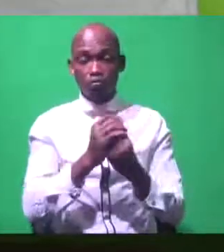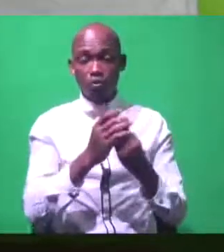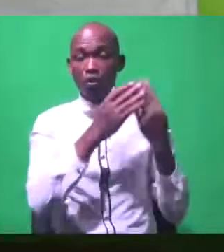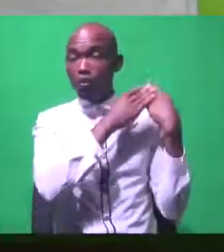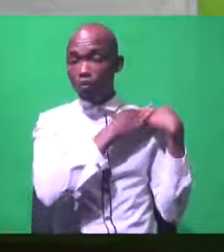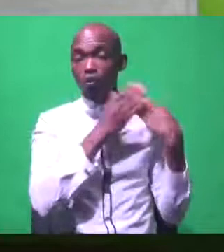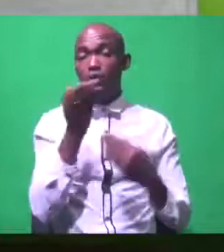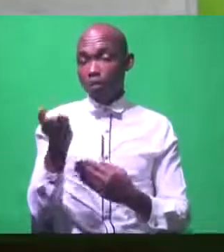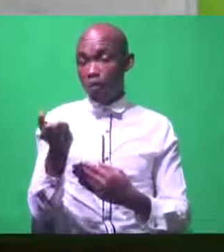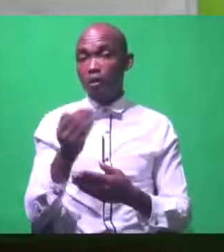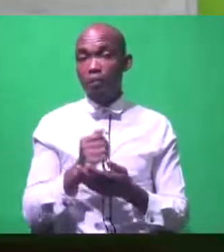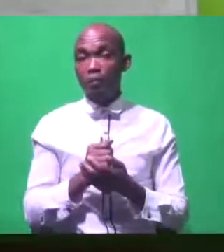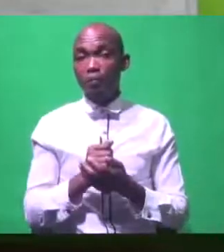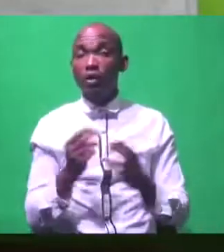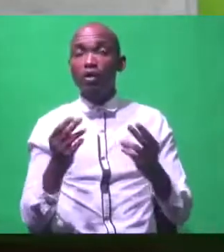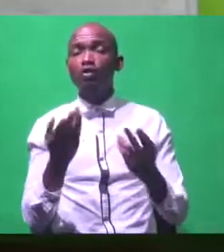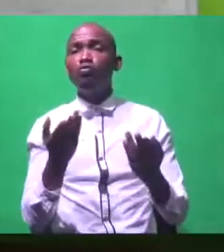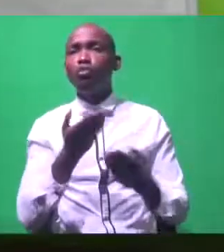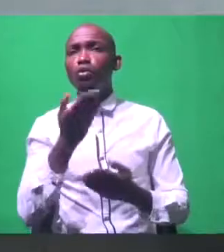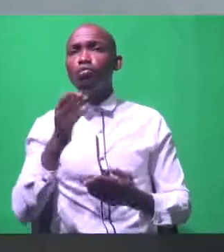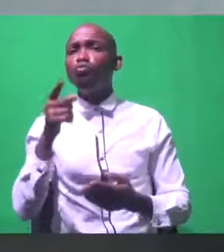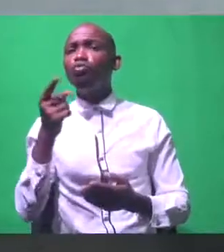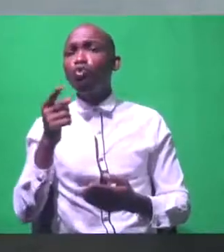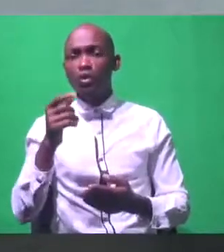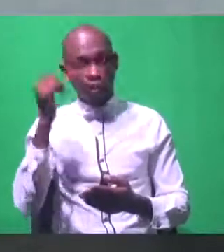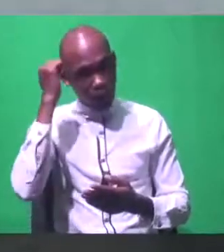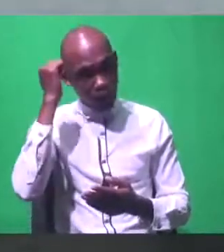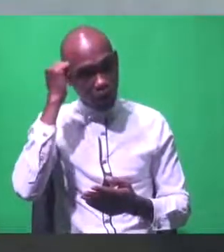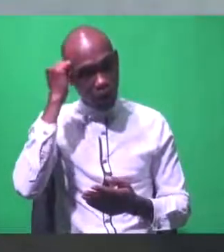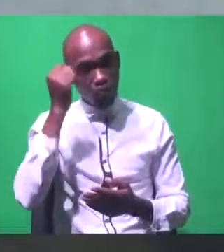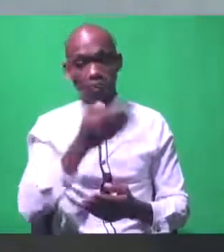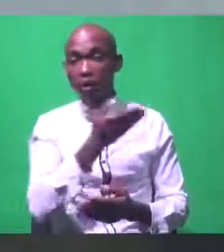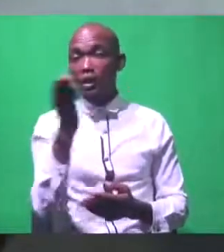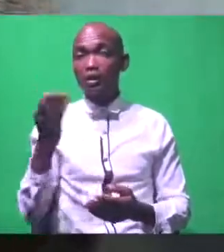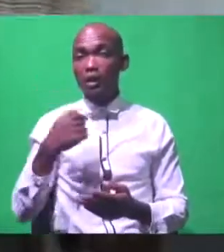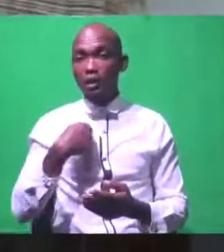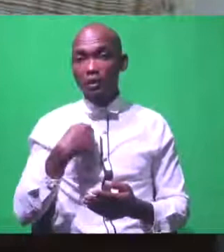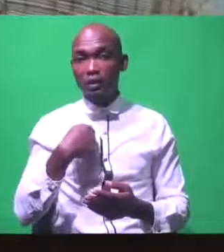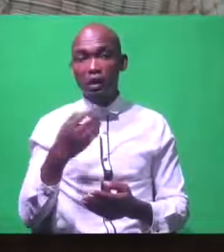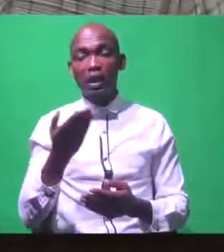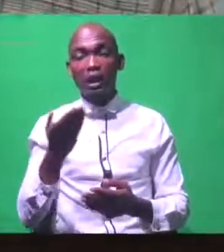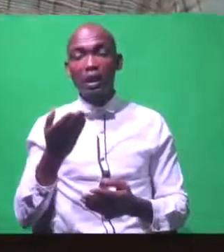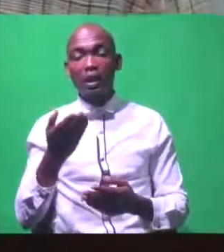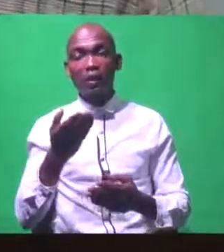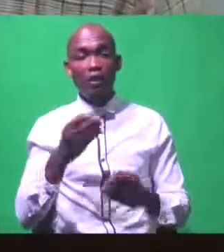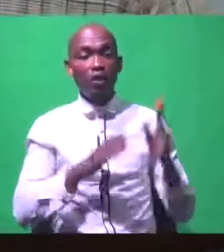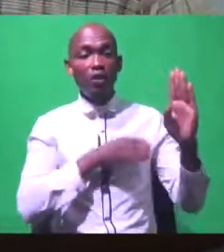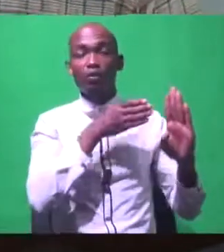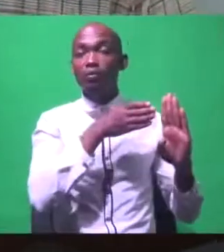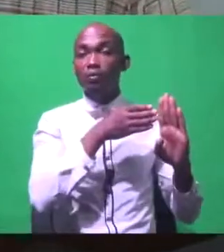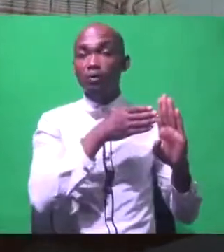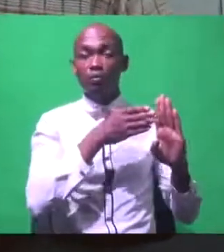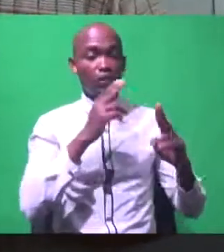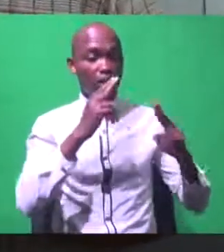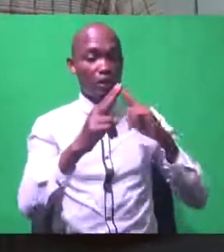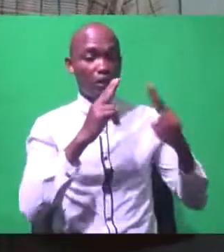Okay, another one who can remind us, who remembers? Another objective of colonial education we have discussed